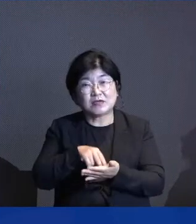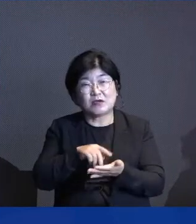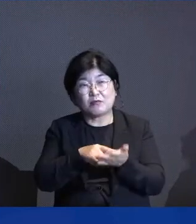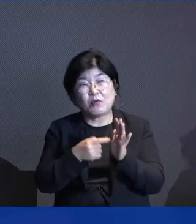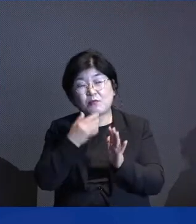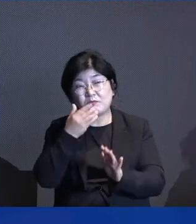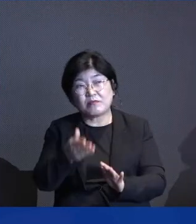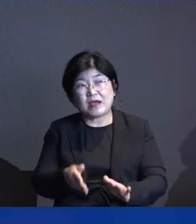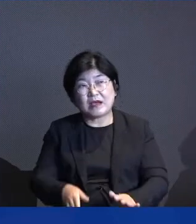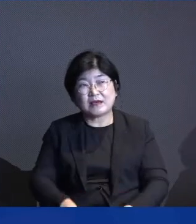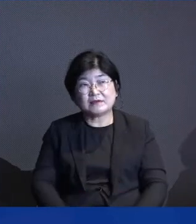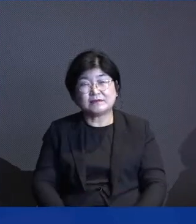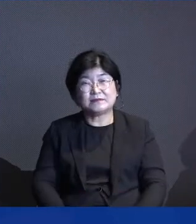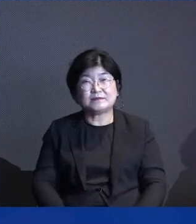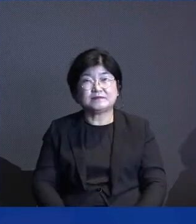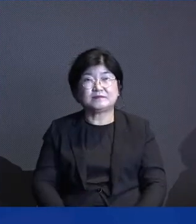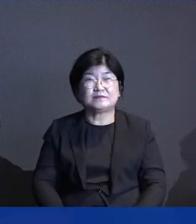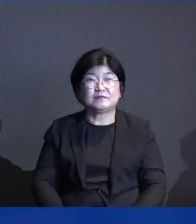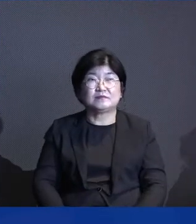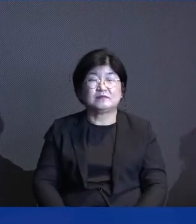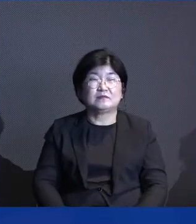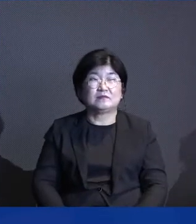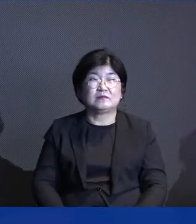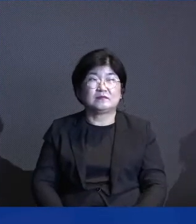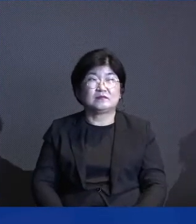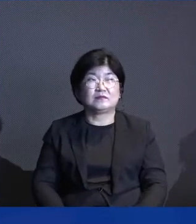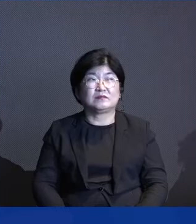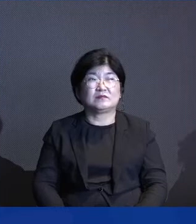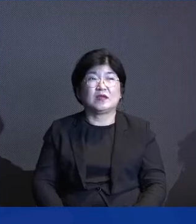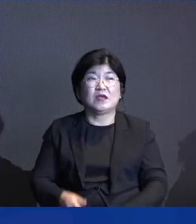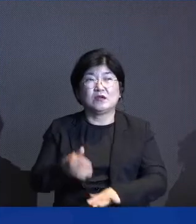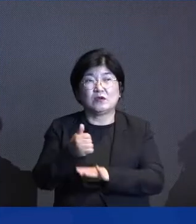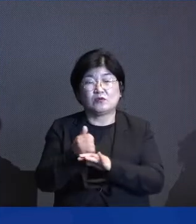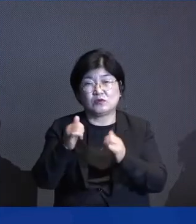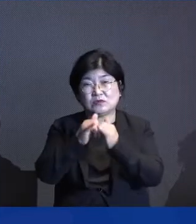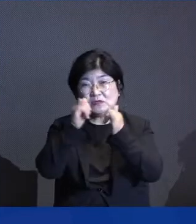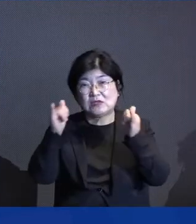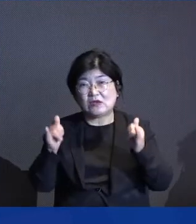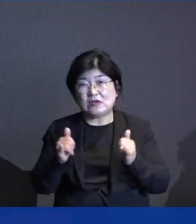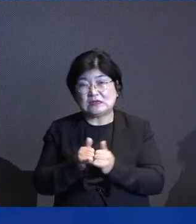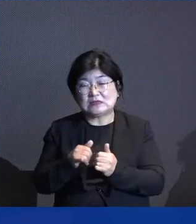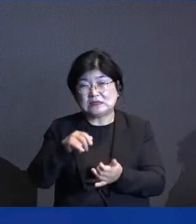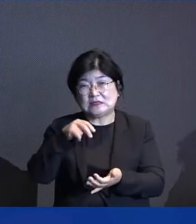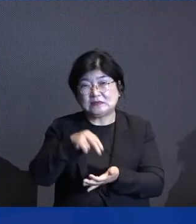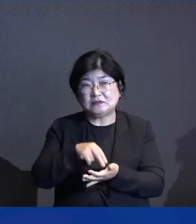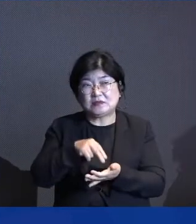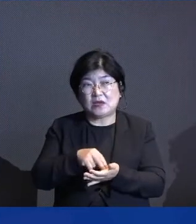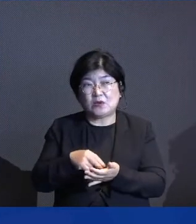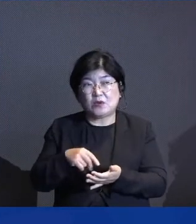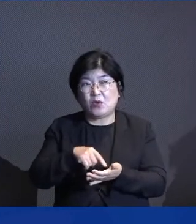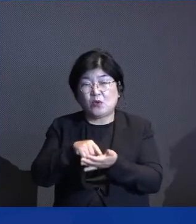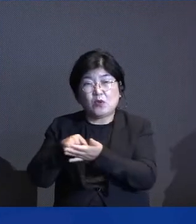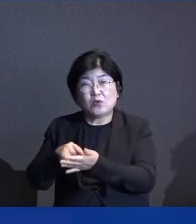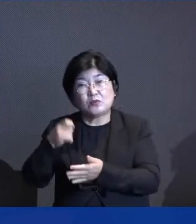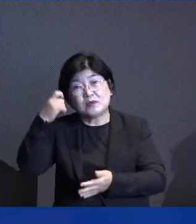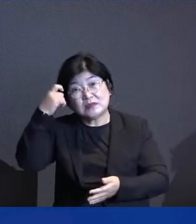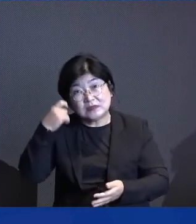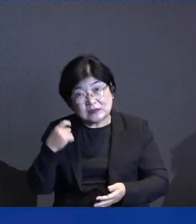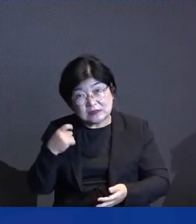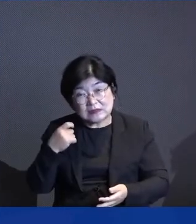social contact or health or their loneliness. So we need to